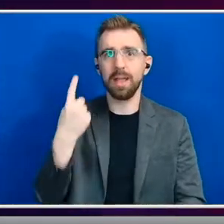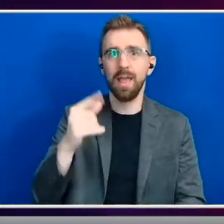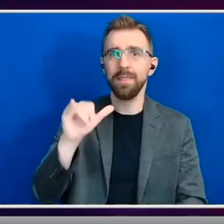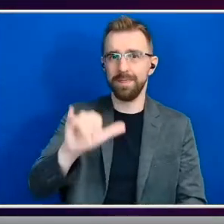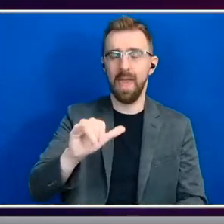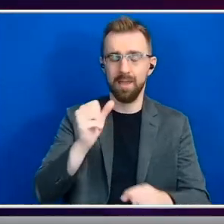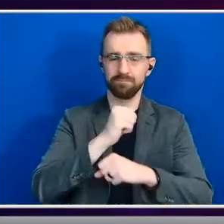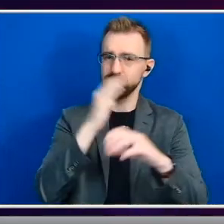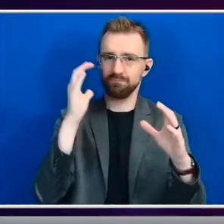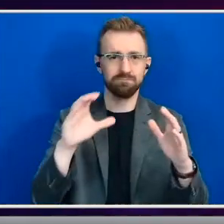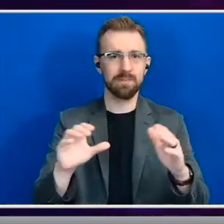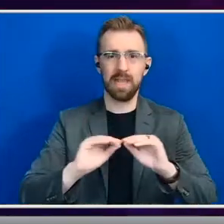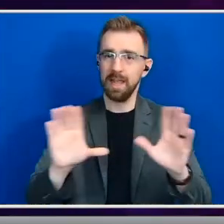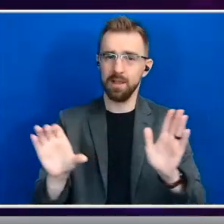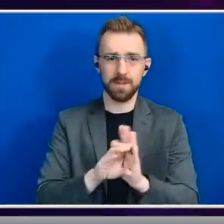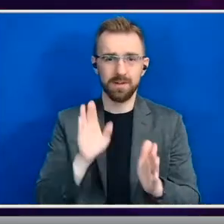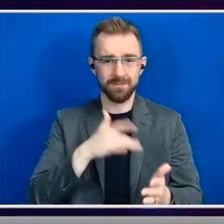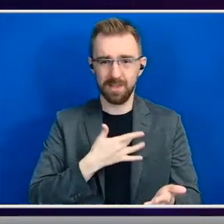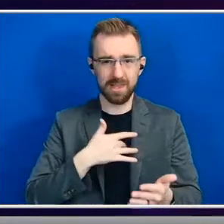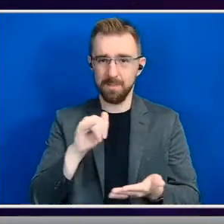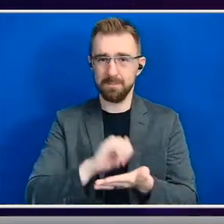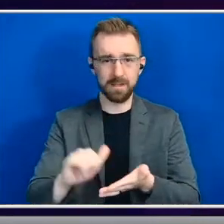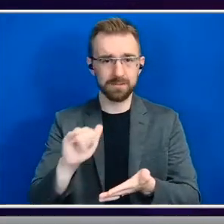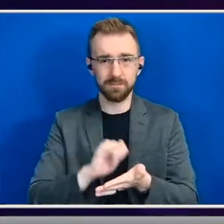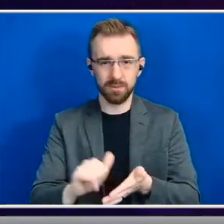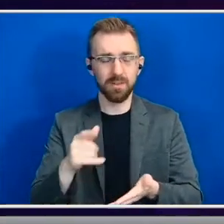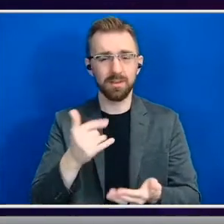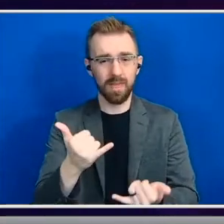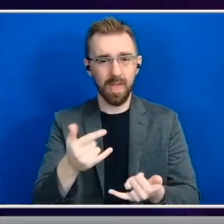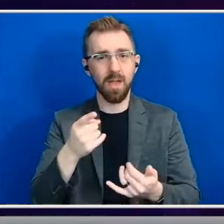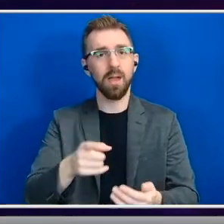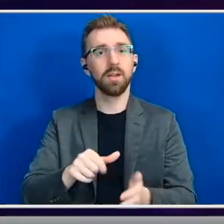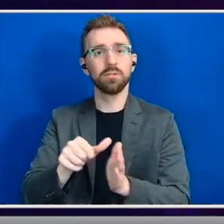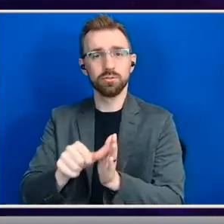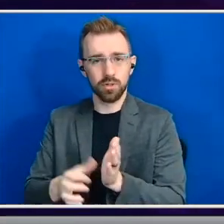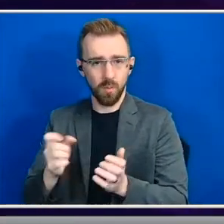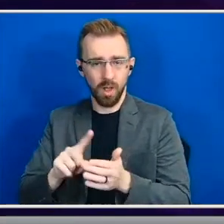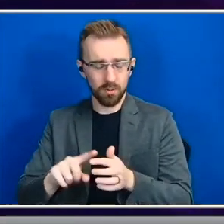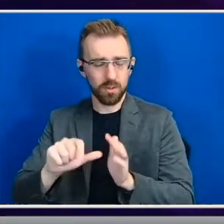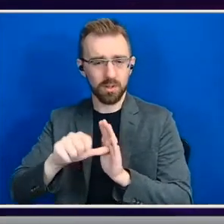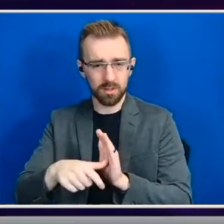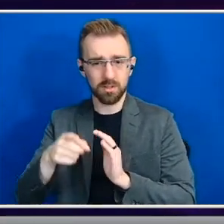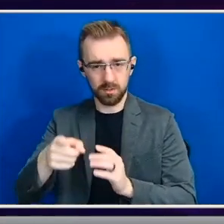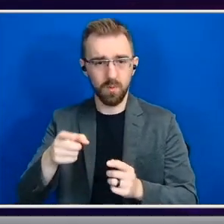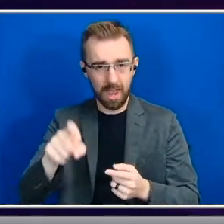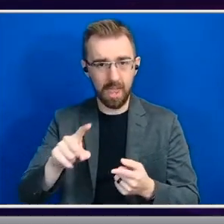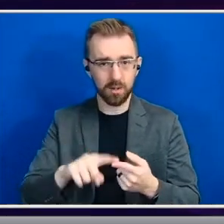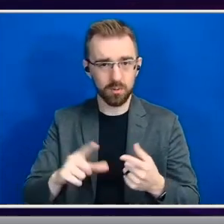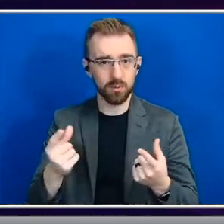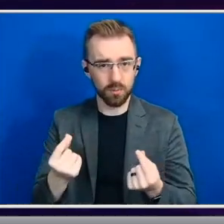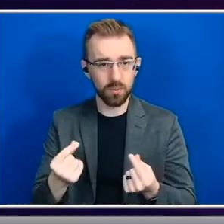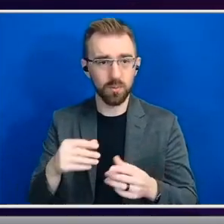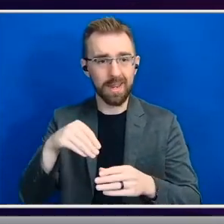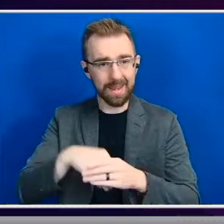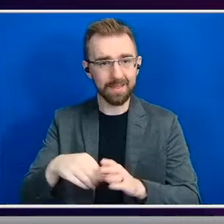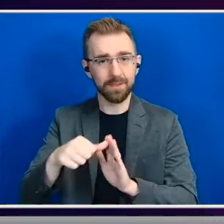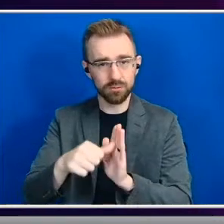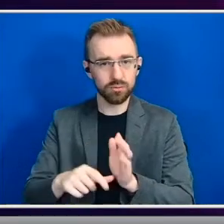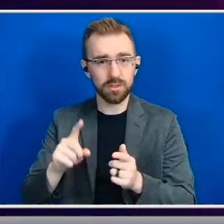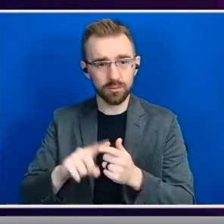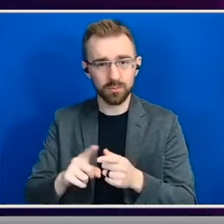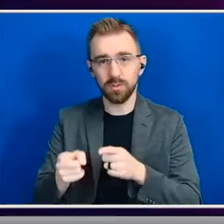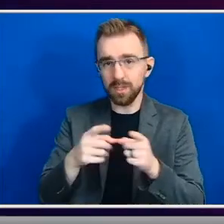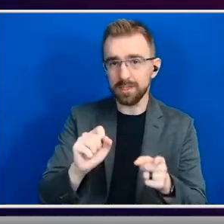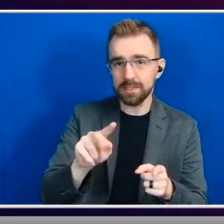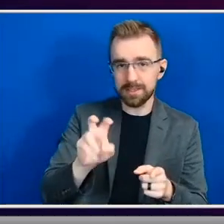be impossible. And that gets us to the surgery. And I want to reiterate what Dr. Crawford, you had to do in the surgery to Steve. And I can see why, Davey,